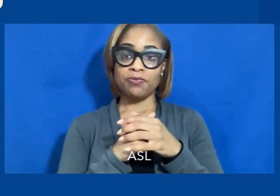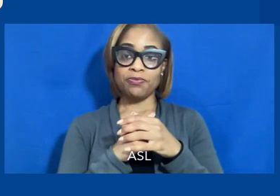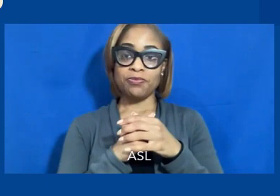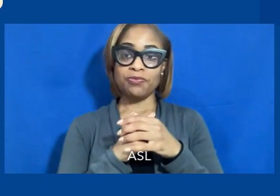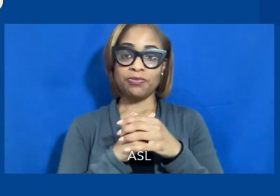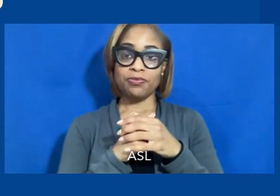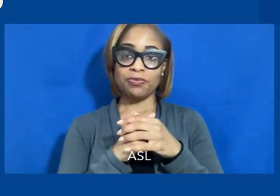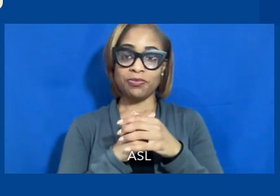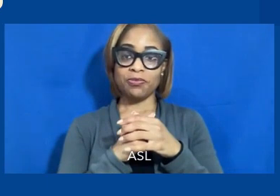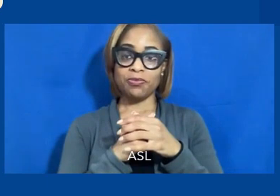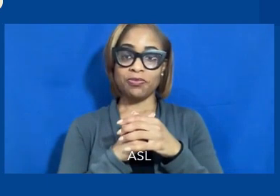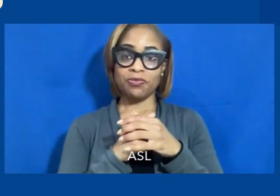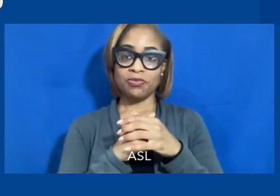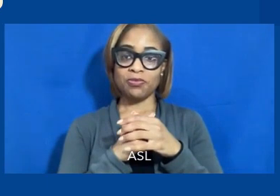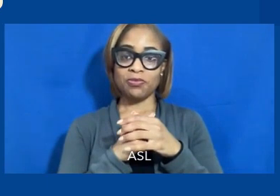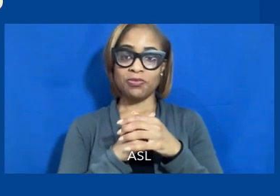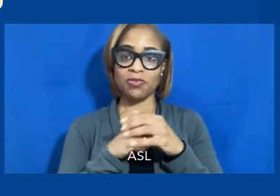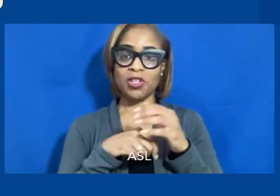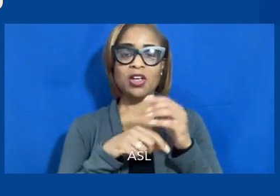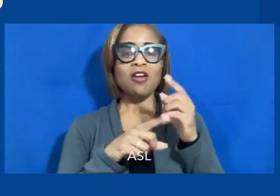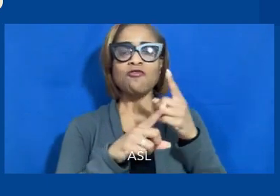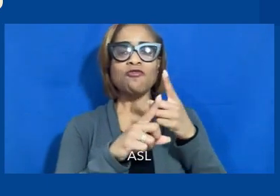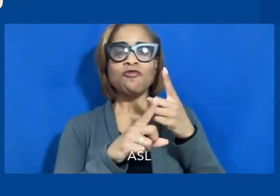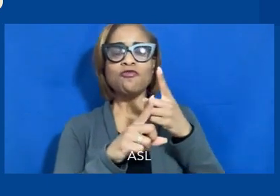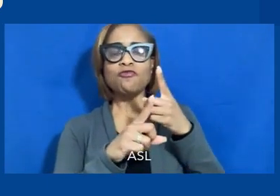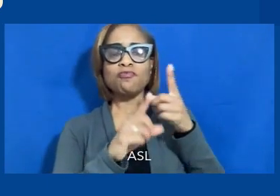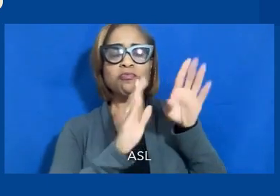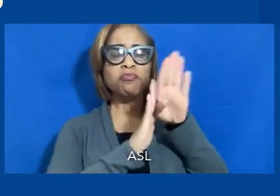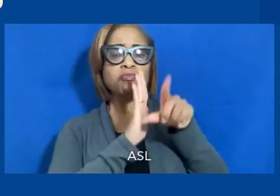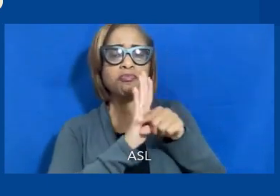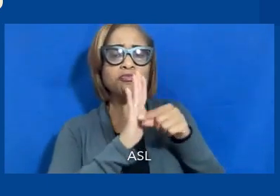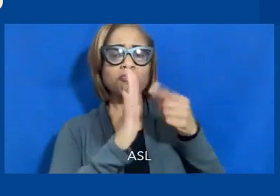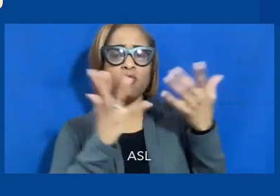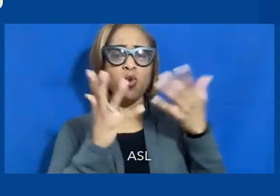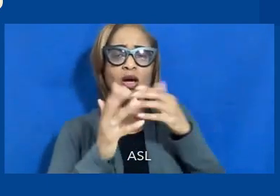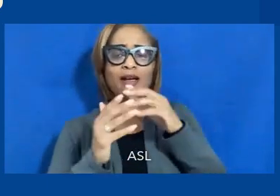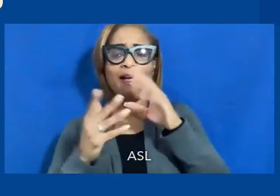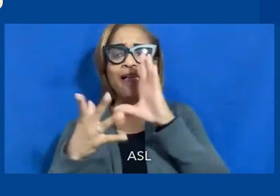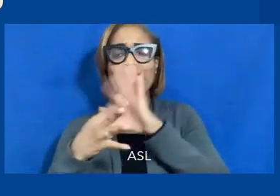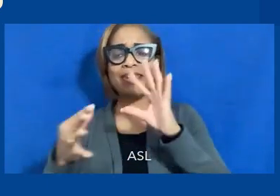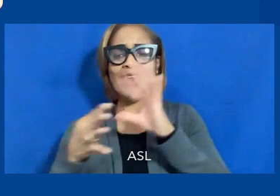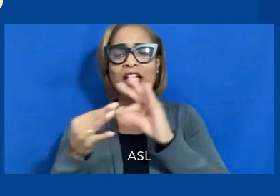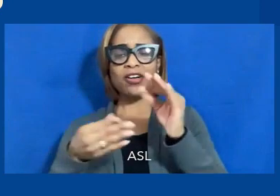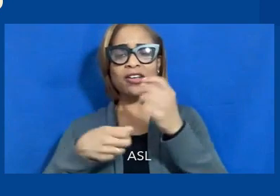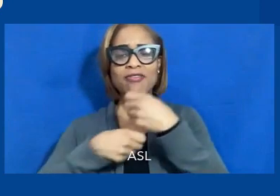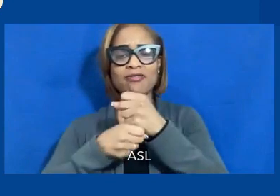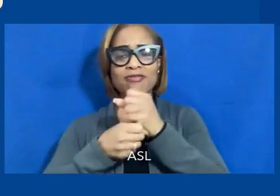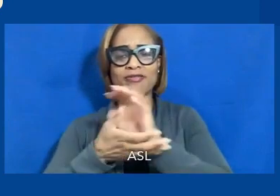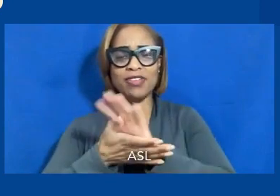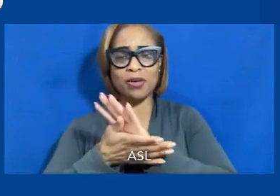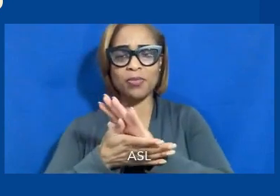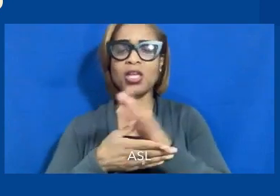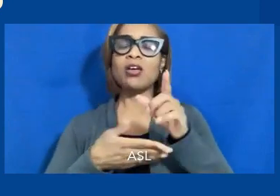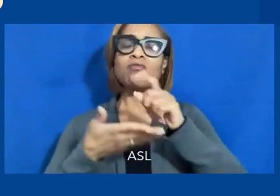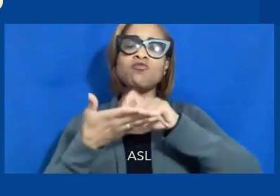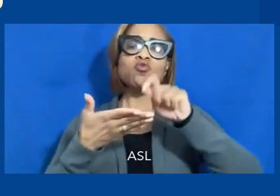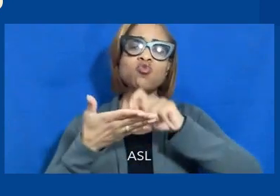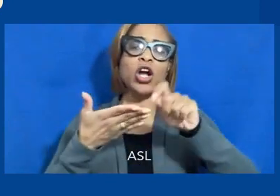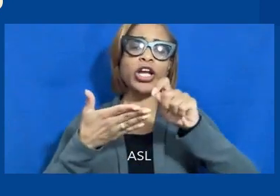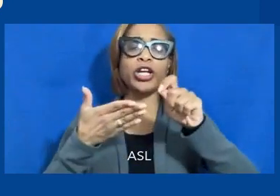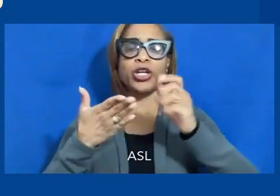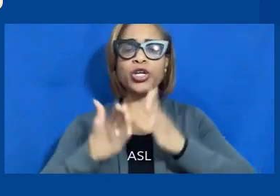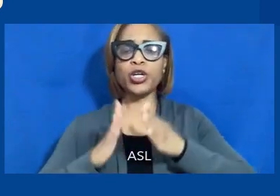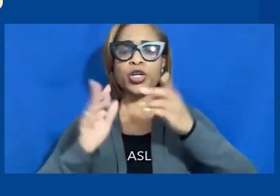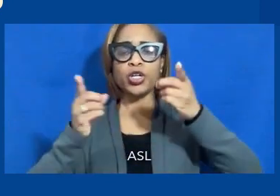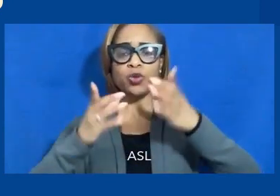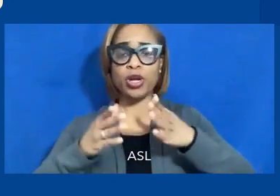was out of narrative filmmaking. And Lawrence Kasdan, who is a writer, director, his